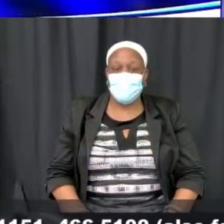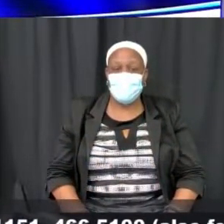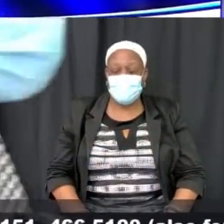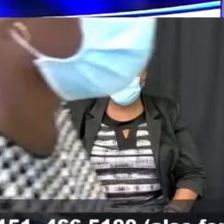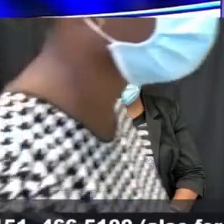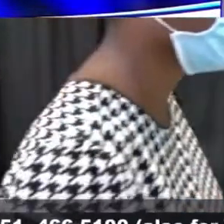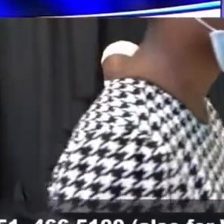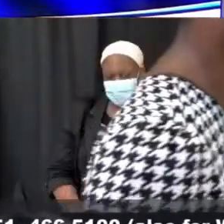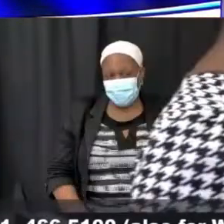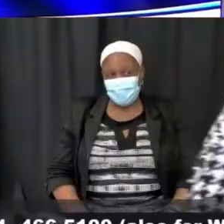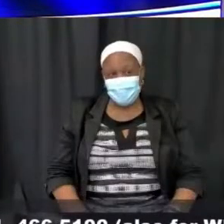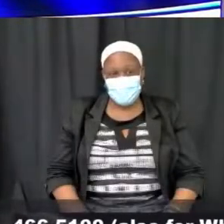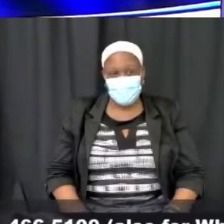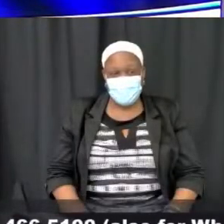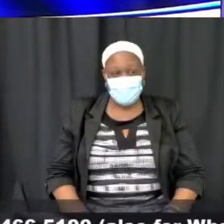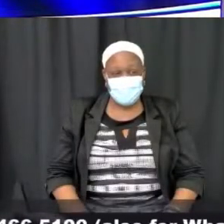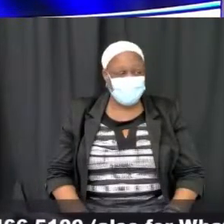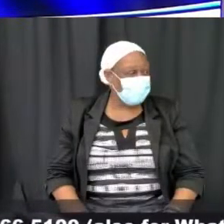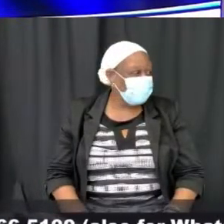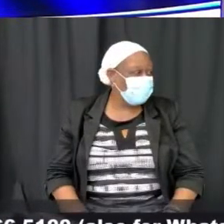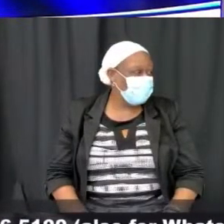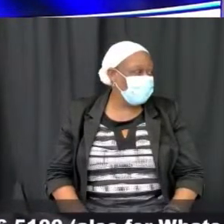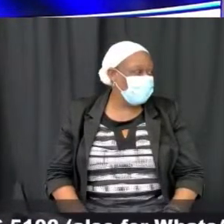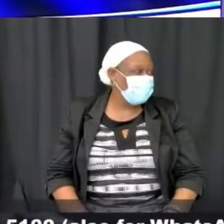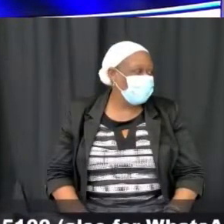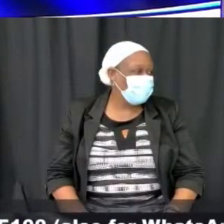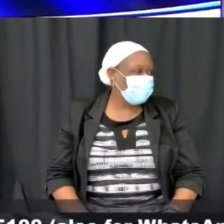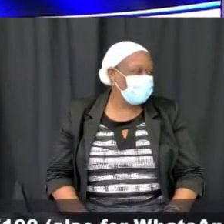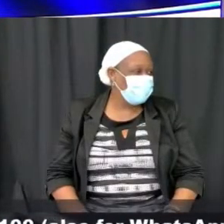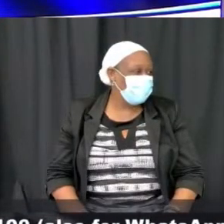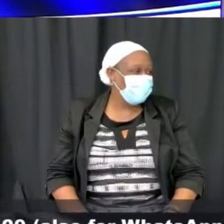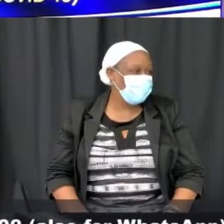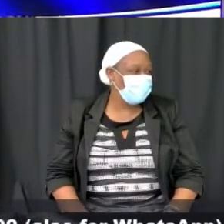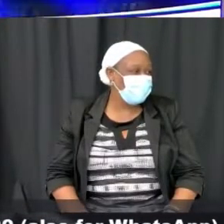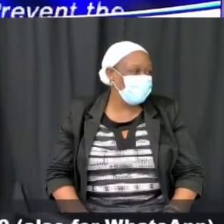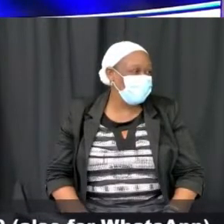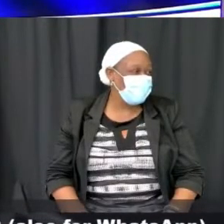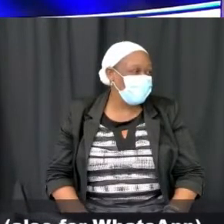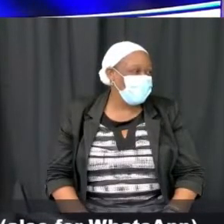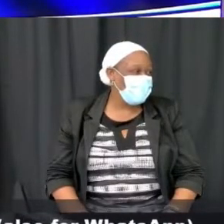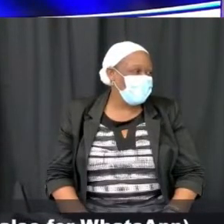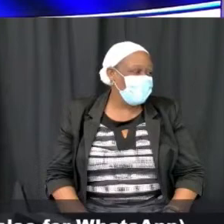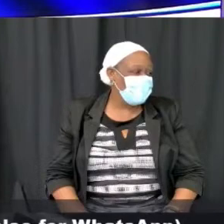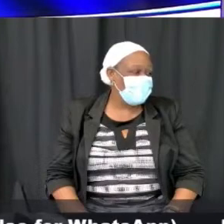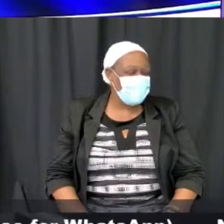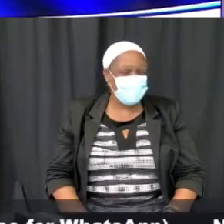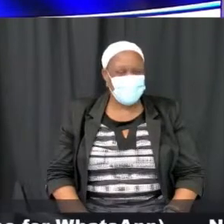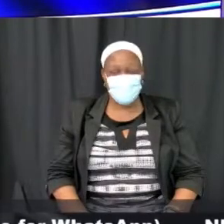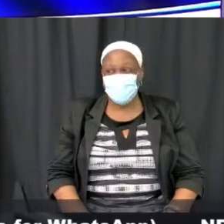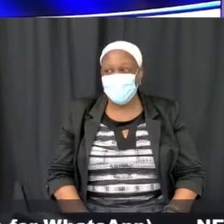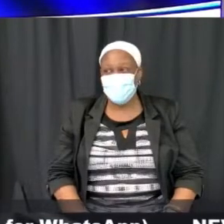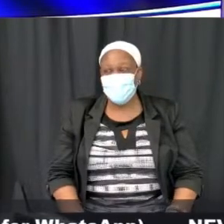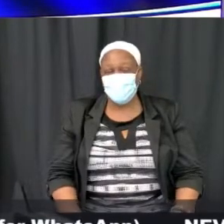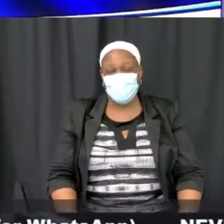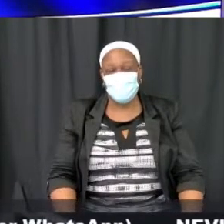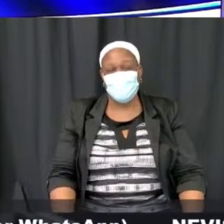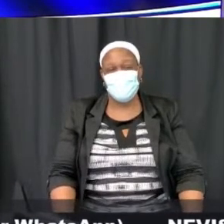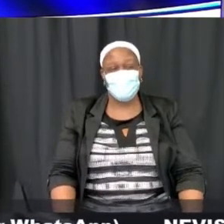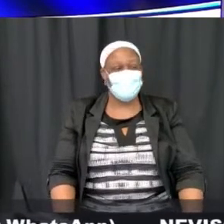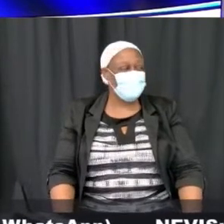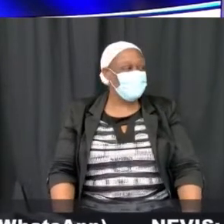Thank you, P.S. Lewis, for that clarification. I want to read this. It's not a question, but it's a